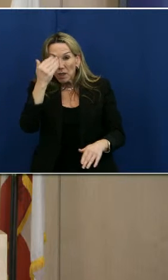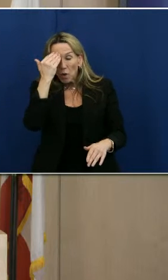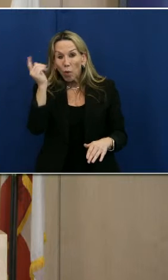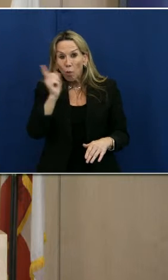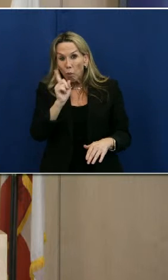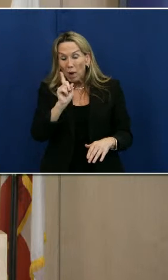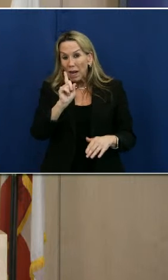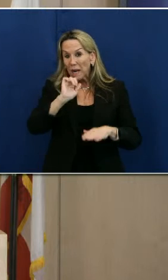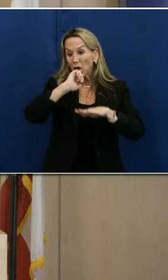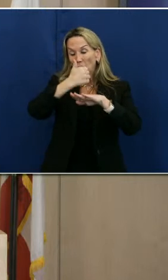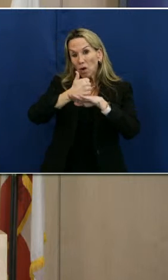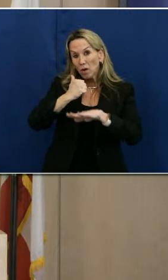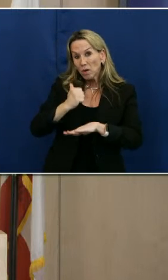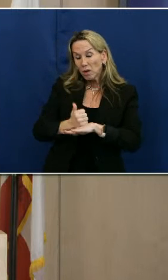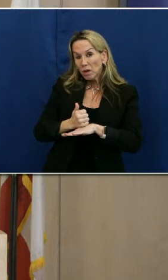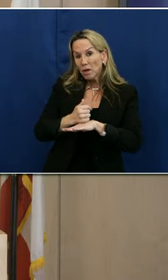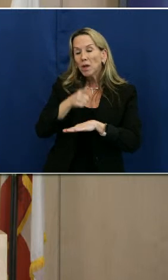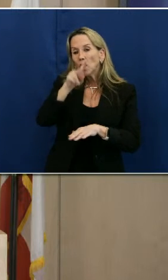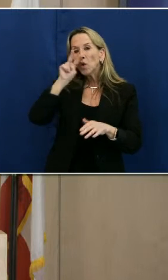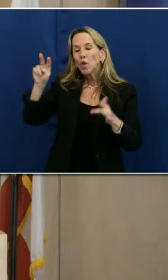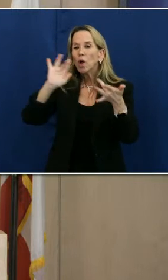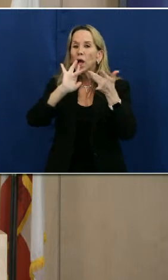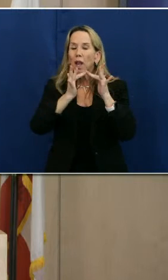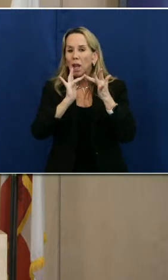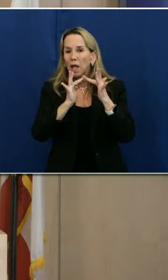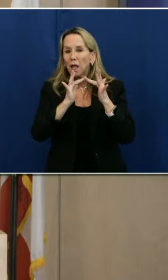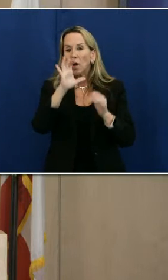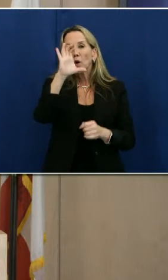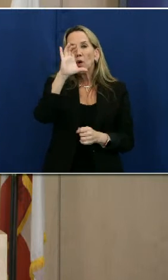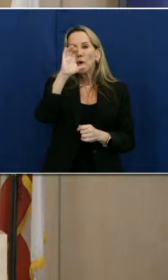would ask you to please get online at